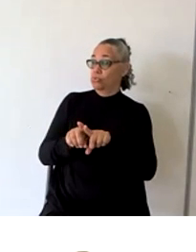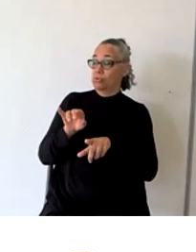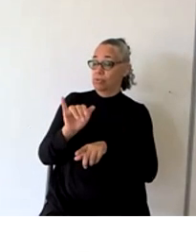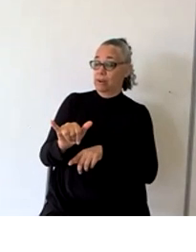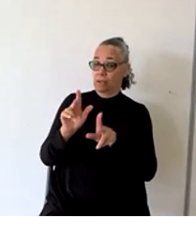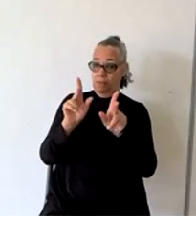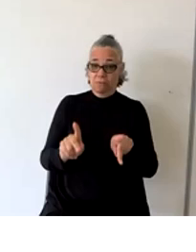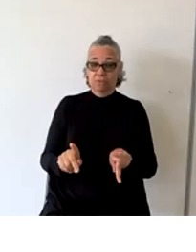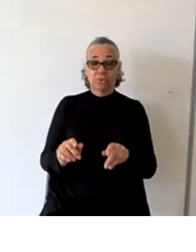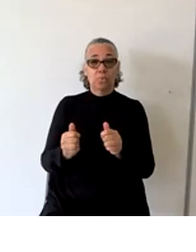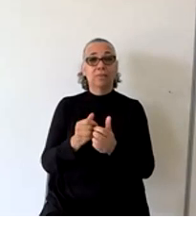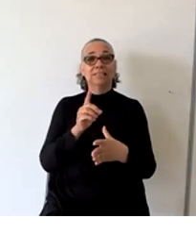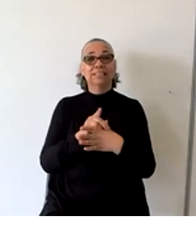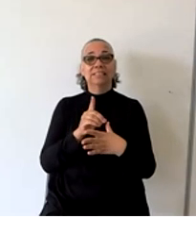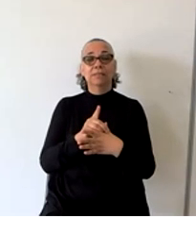with disabilities,